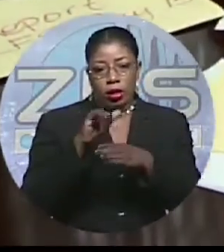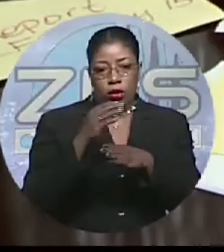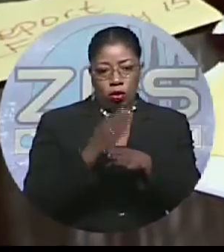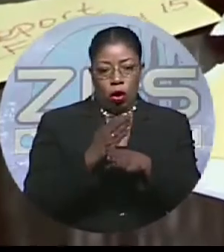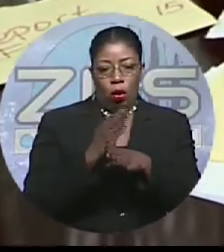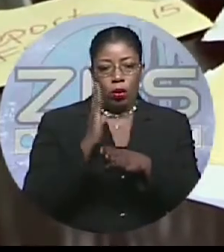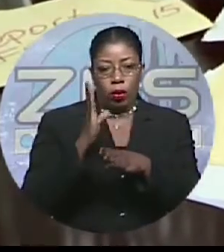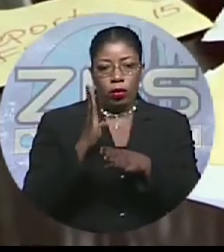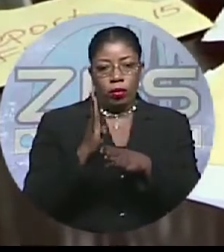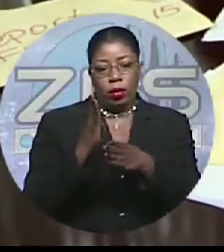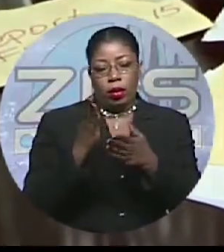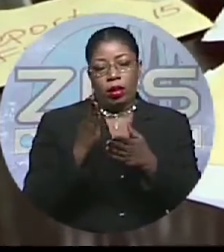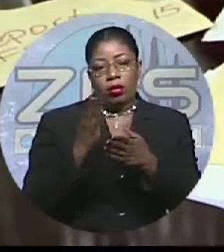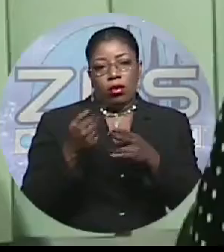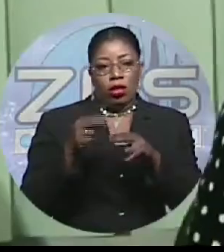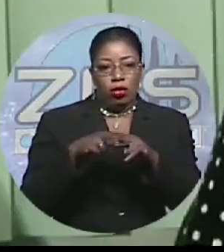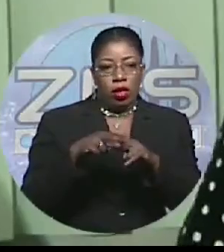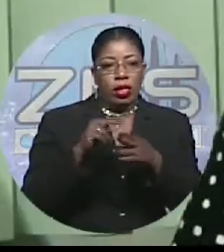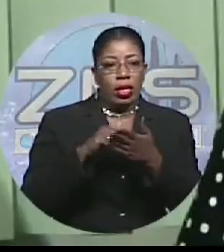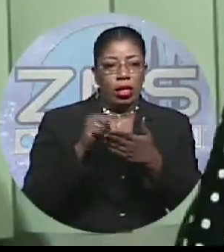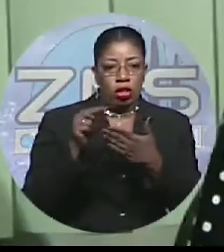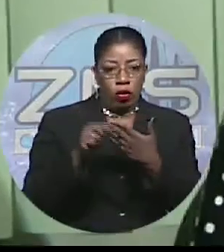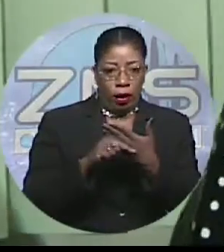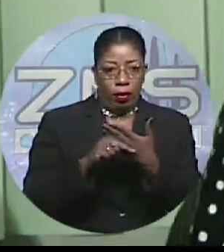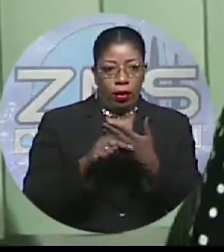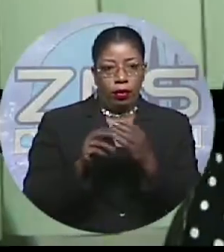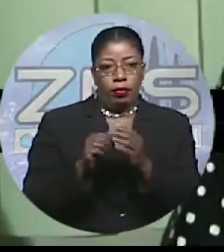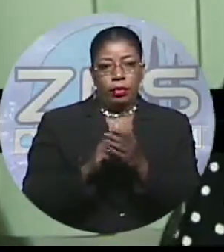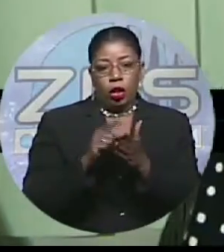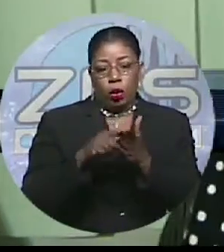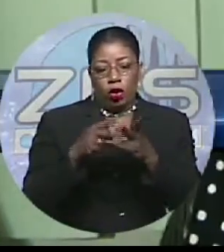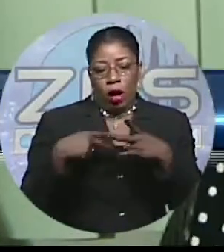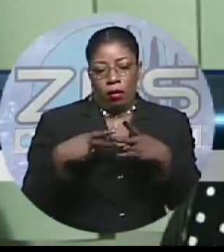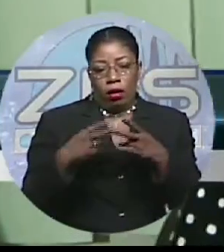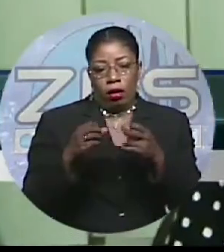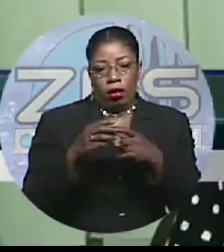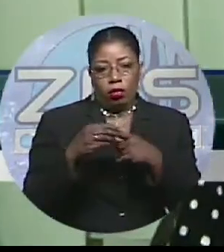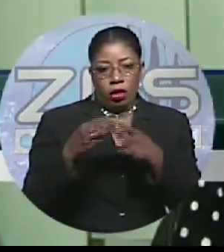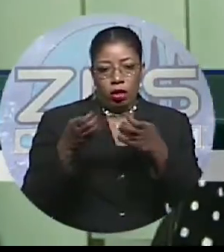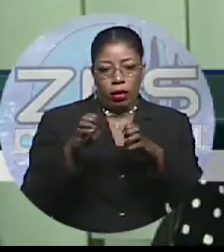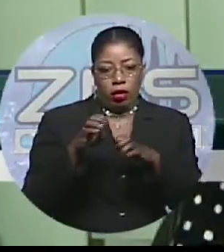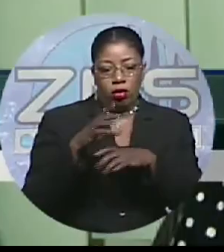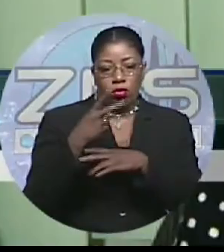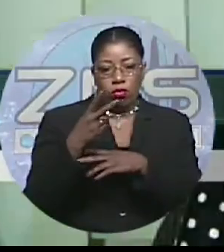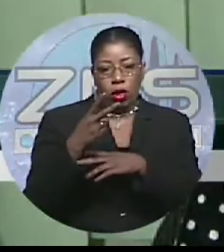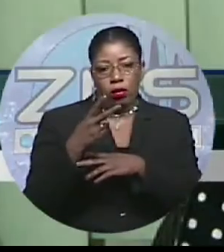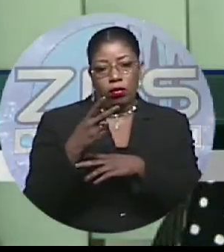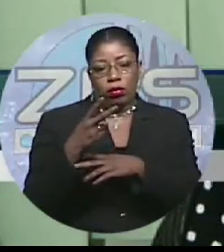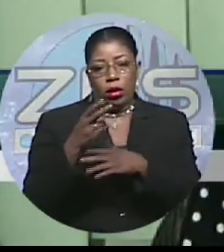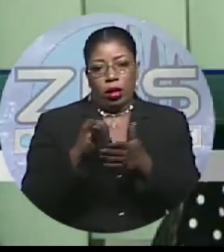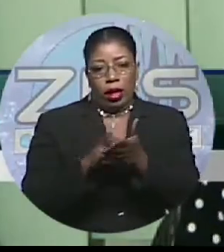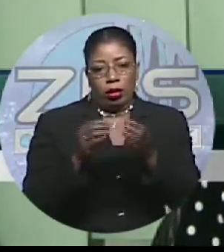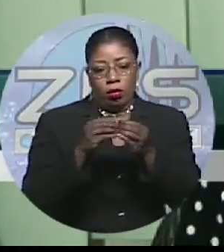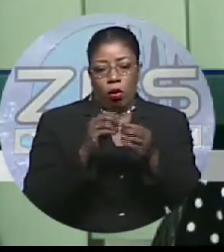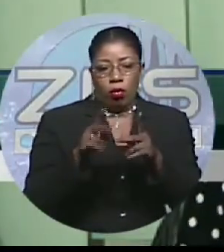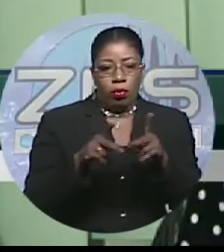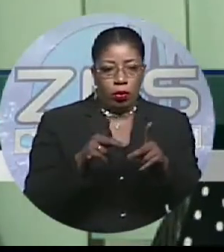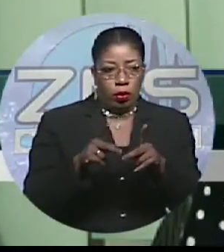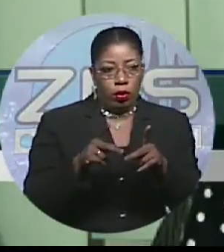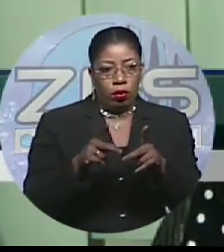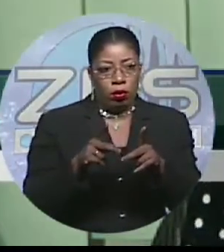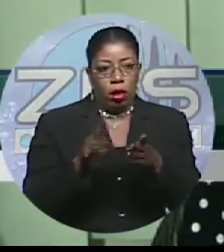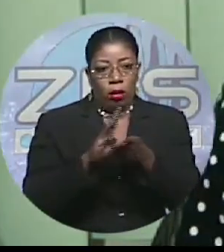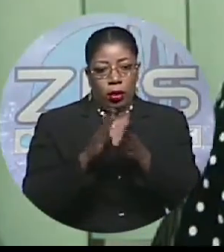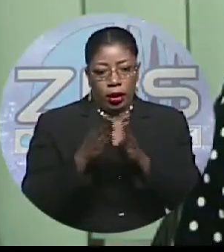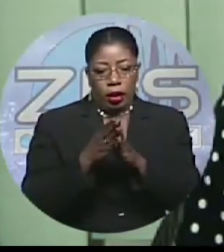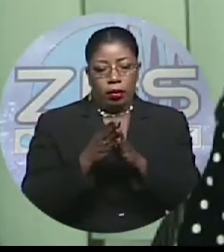new survey is performed in November. Anytime you have a special event going on, you will find that there are more people